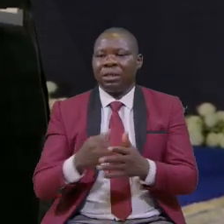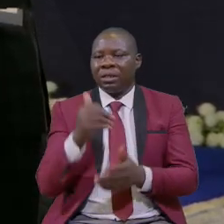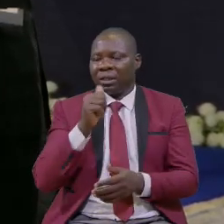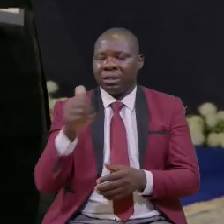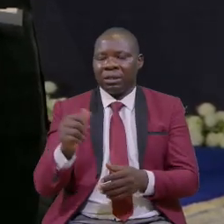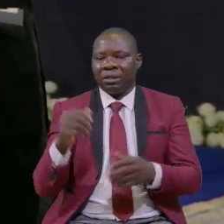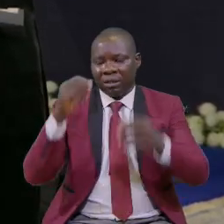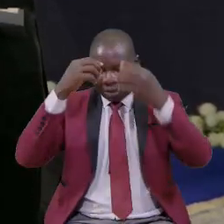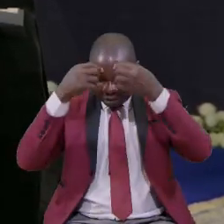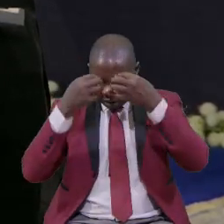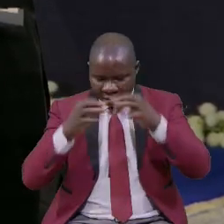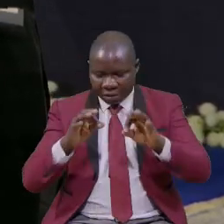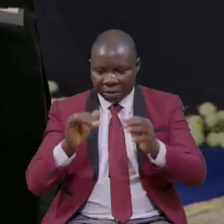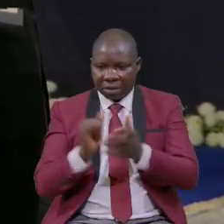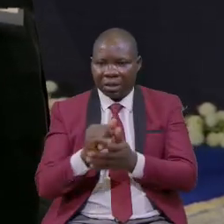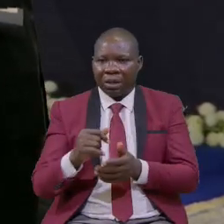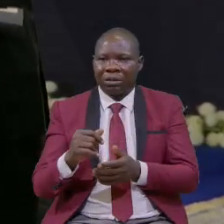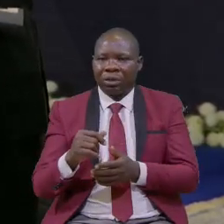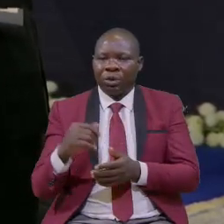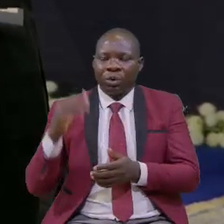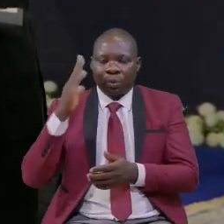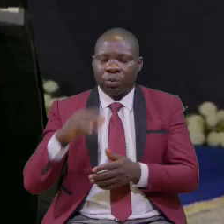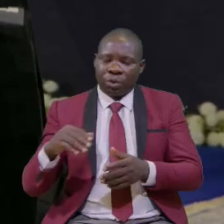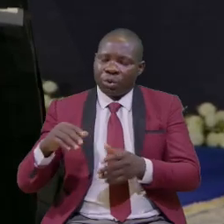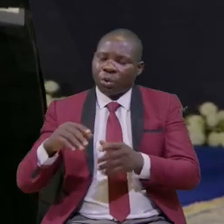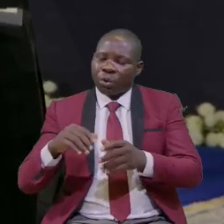that will you go through all